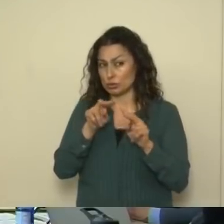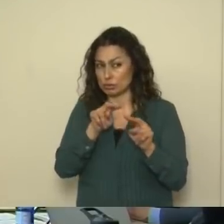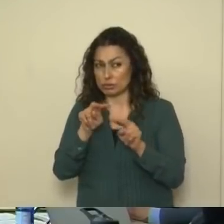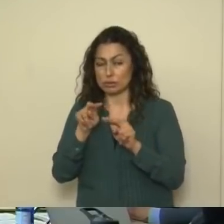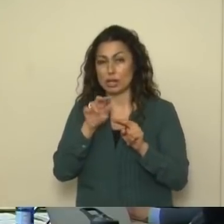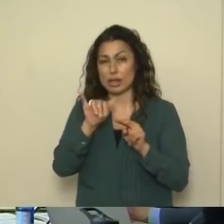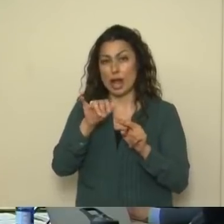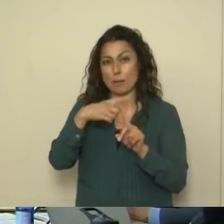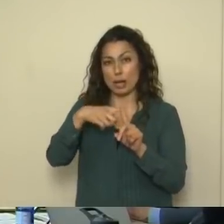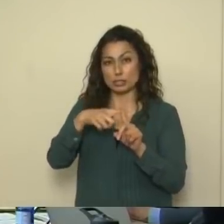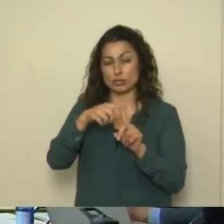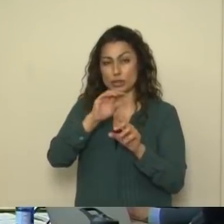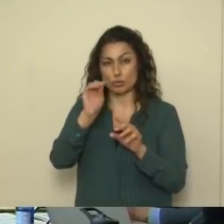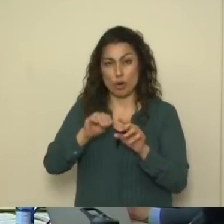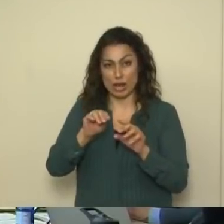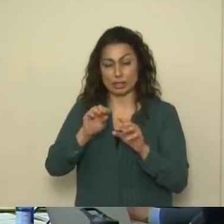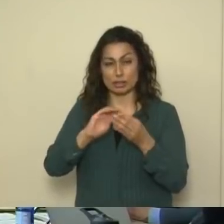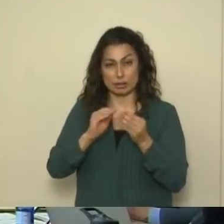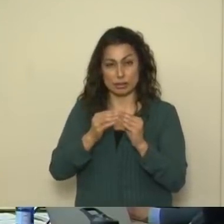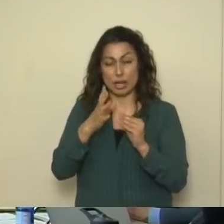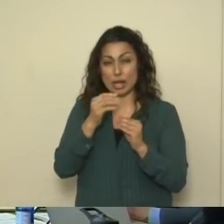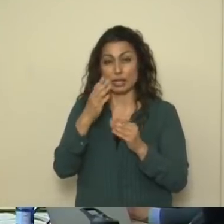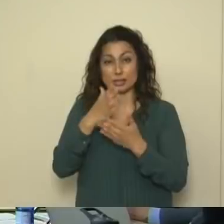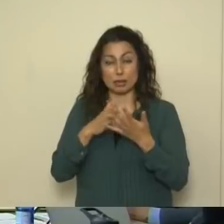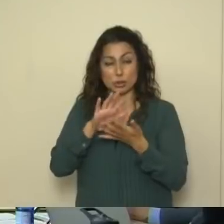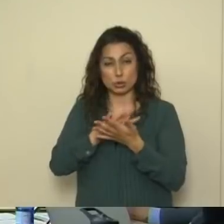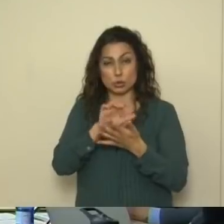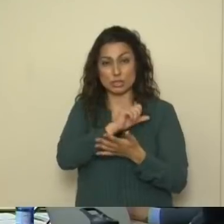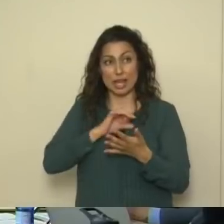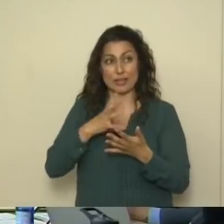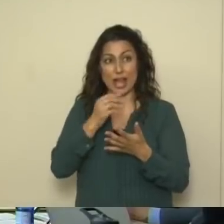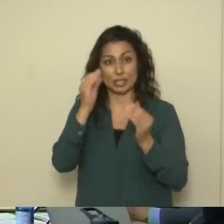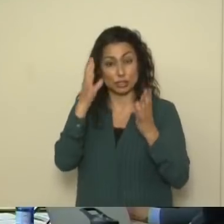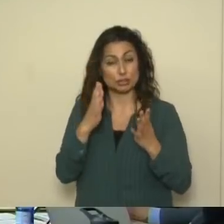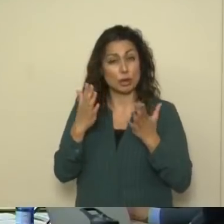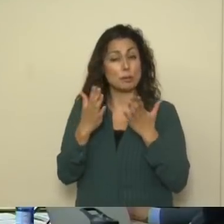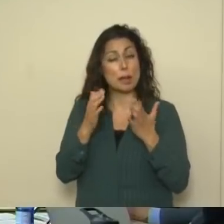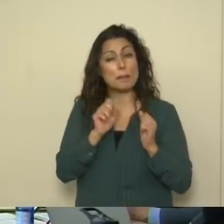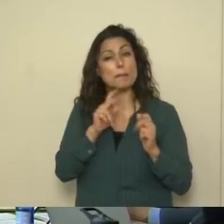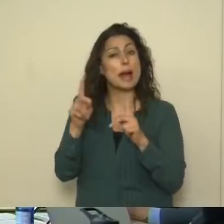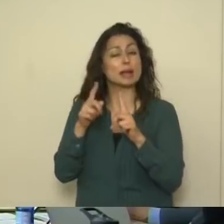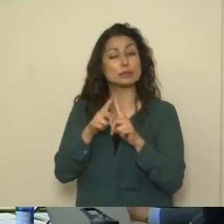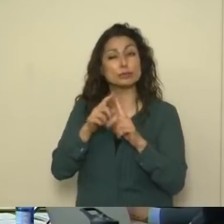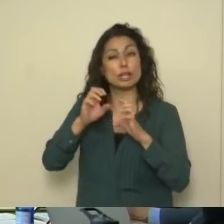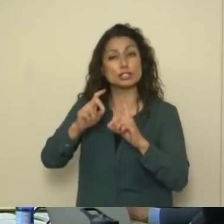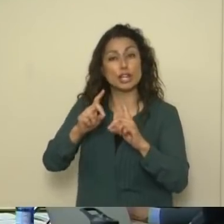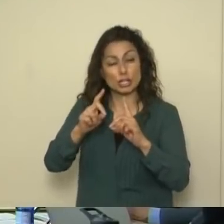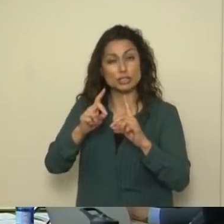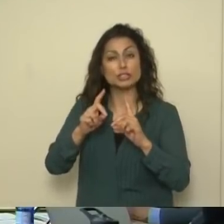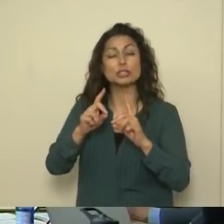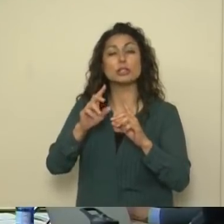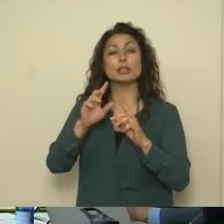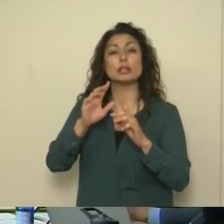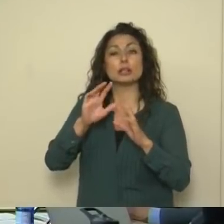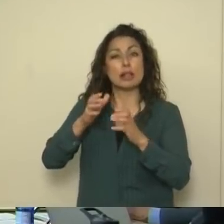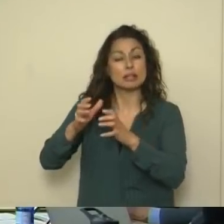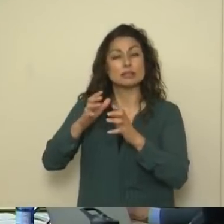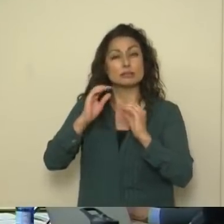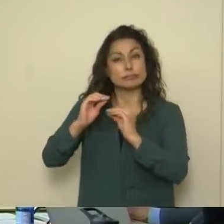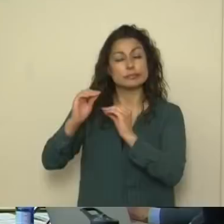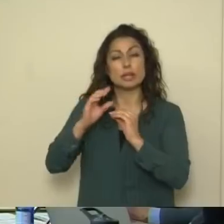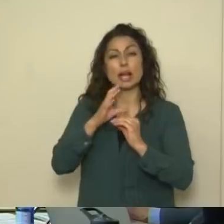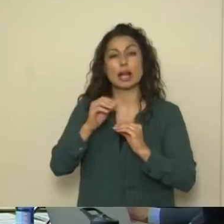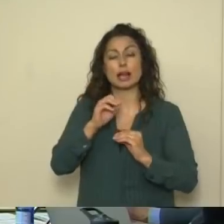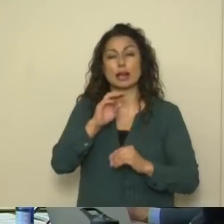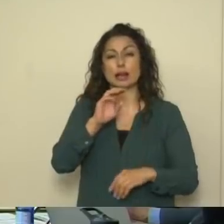and particularly now that we're on the verge of some school staff and teachers preparing to resume education efforts. And Michael McDevitt with the